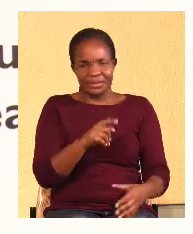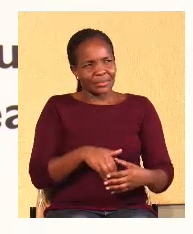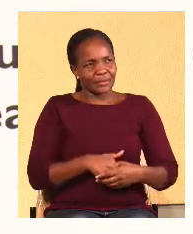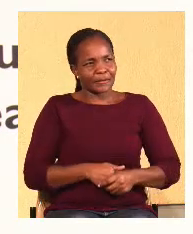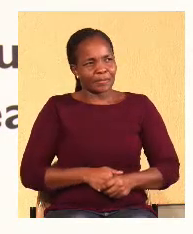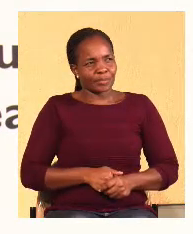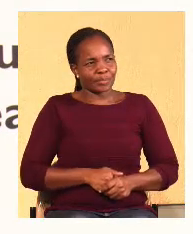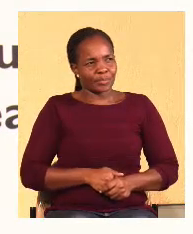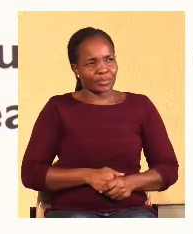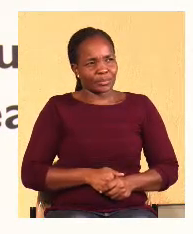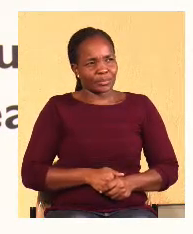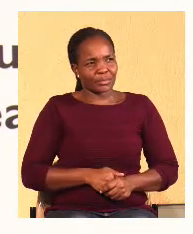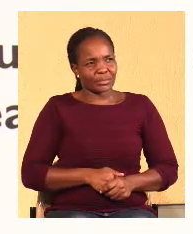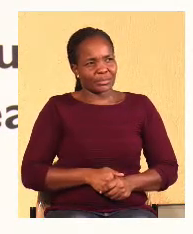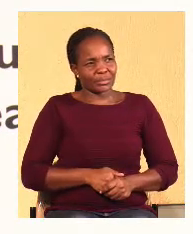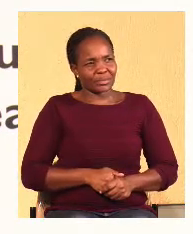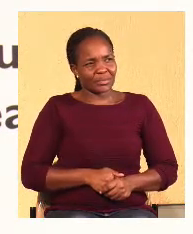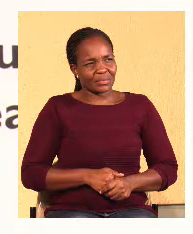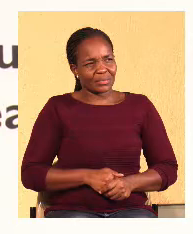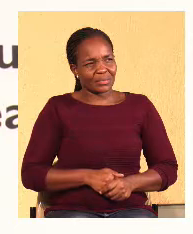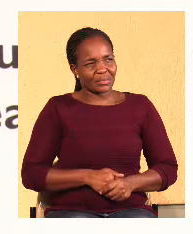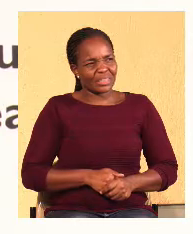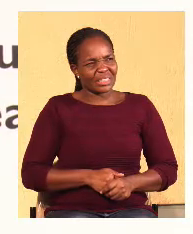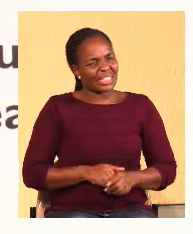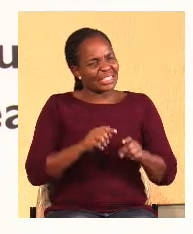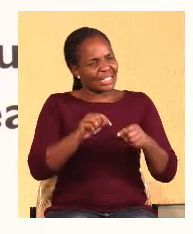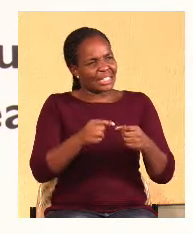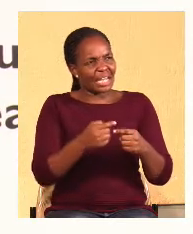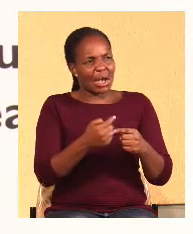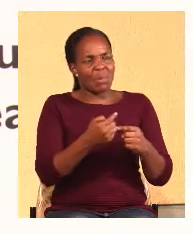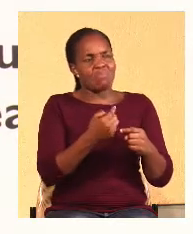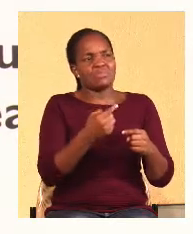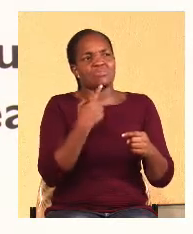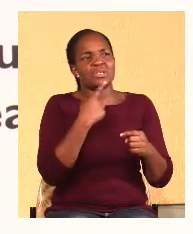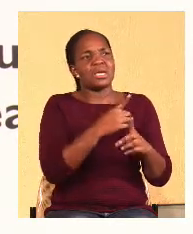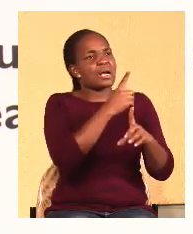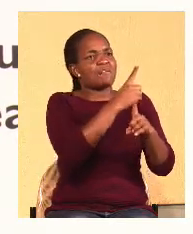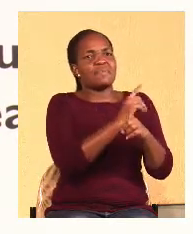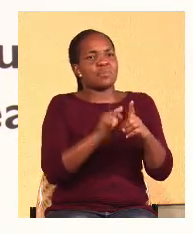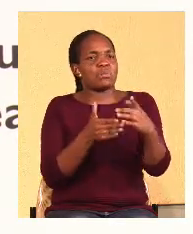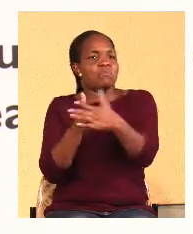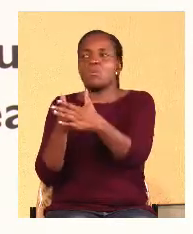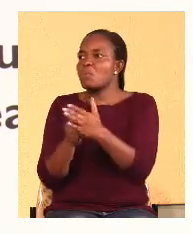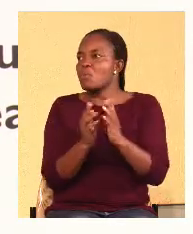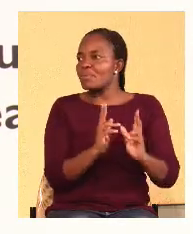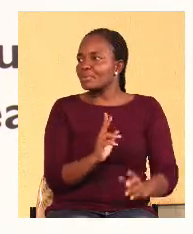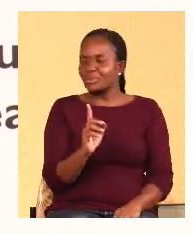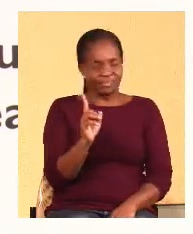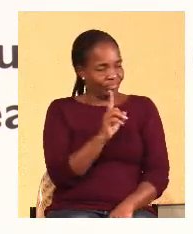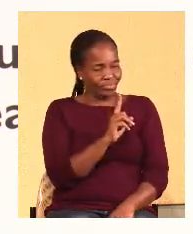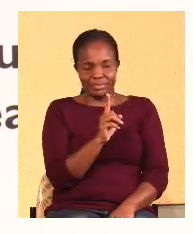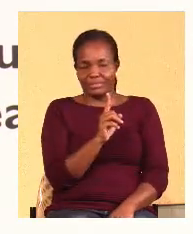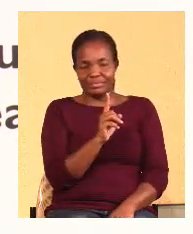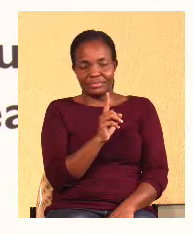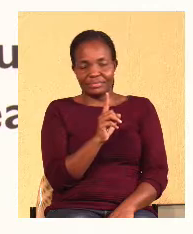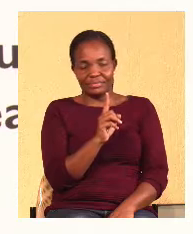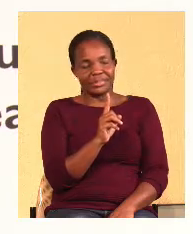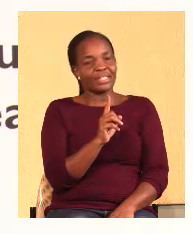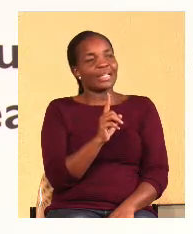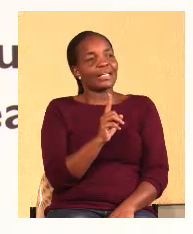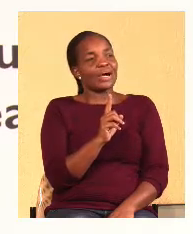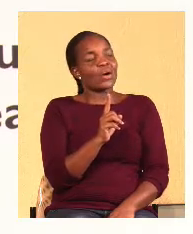don't understand where we get this impression from, that government is always out to get people. That is not our intention. The intention is, how do